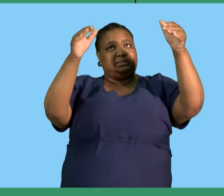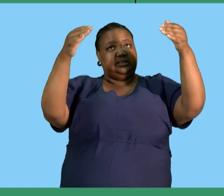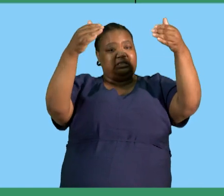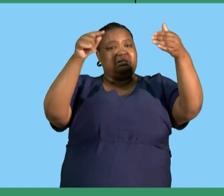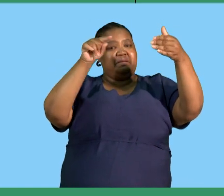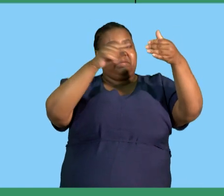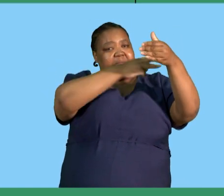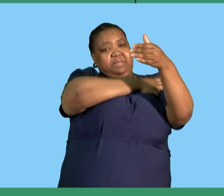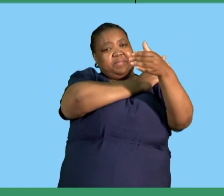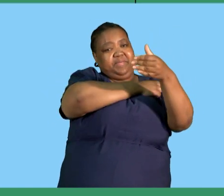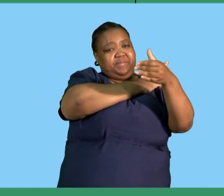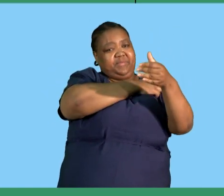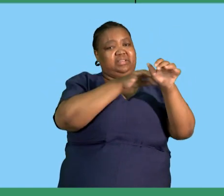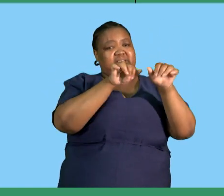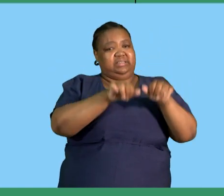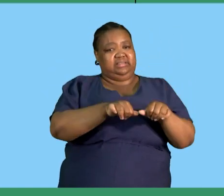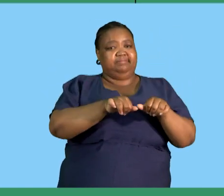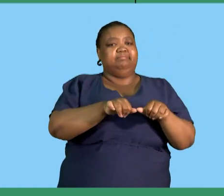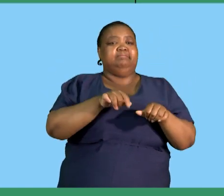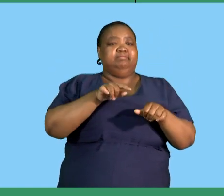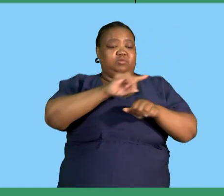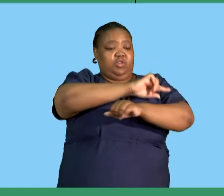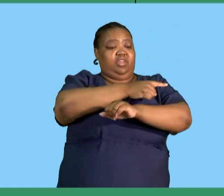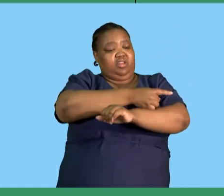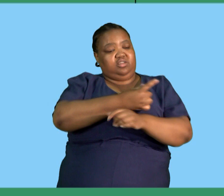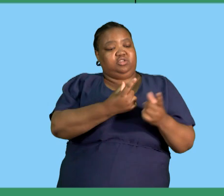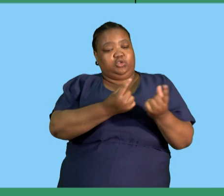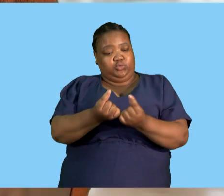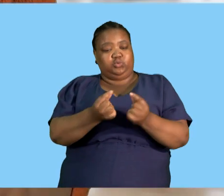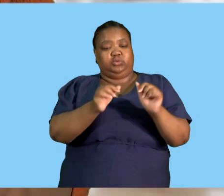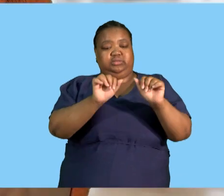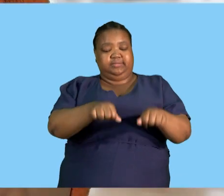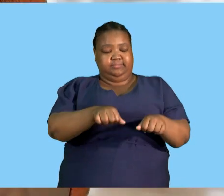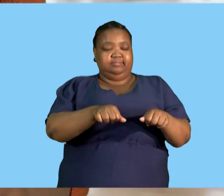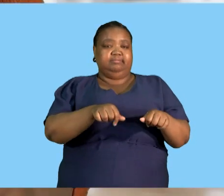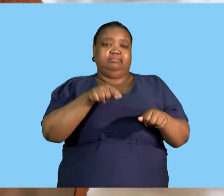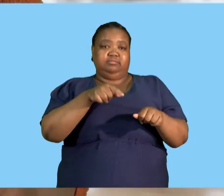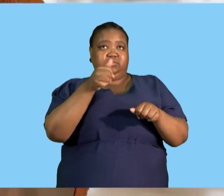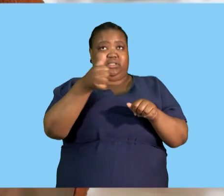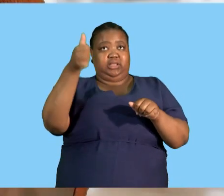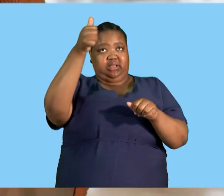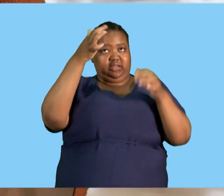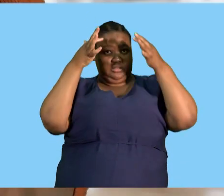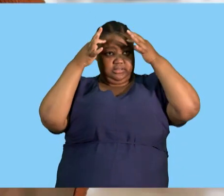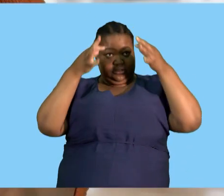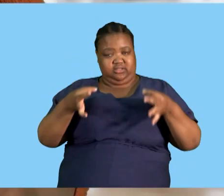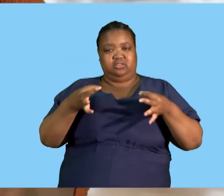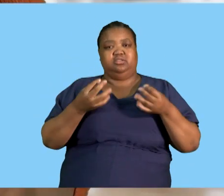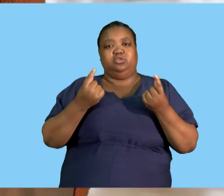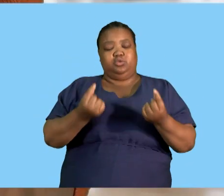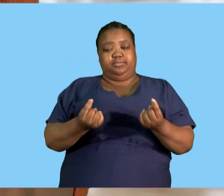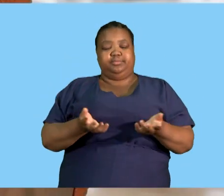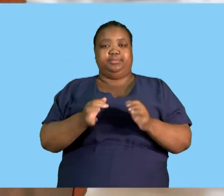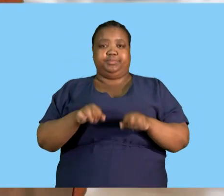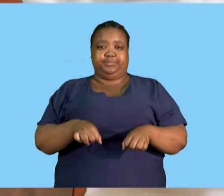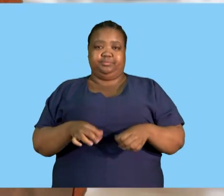senior management who makes it authoritarian. So this is done by a person who is a senior manager.